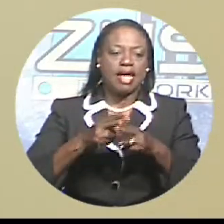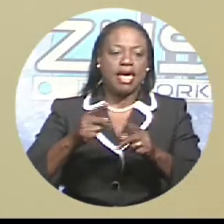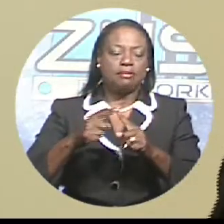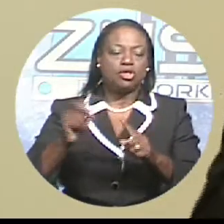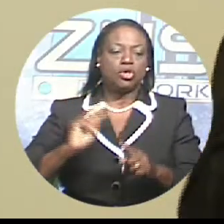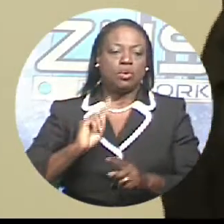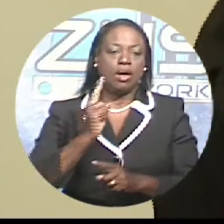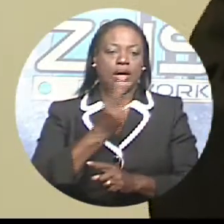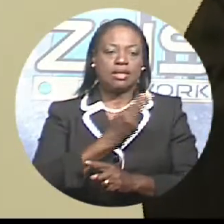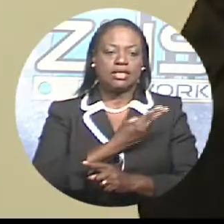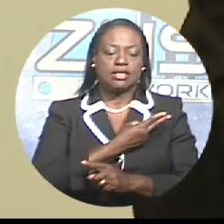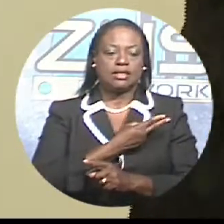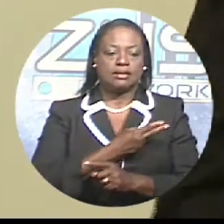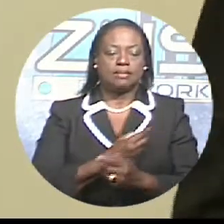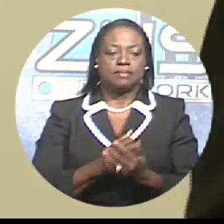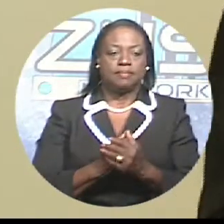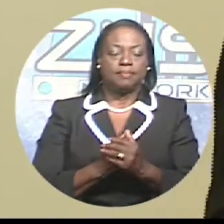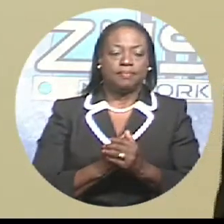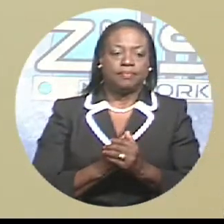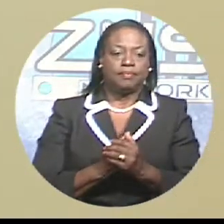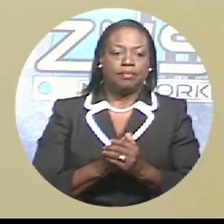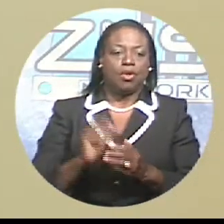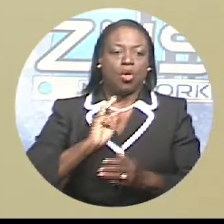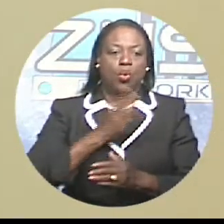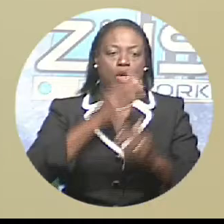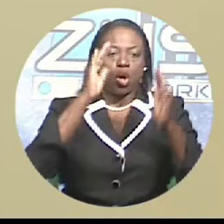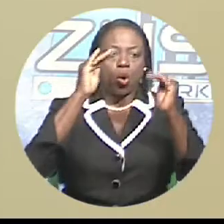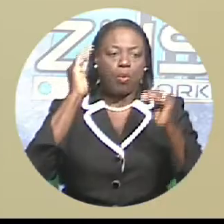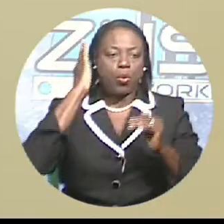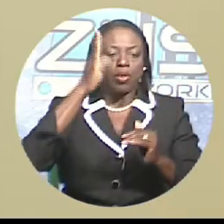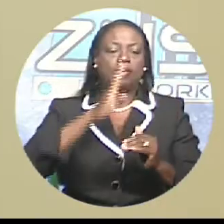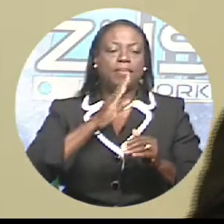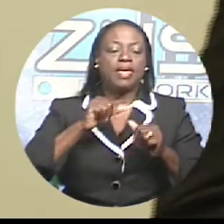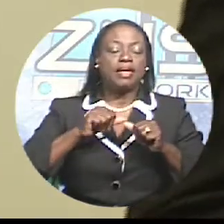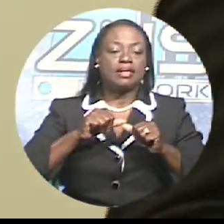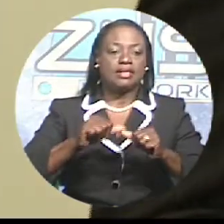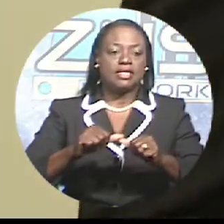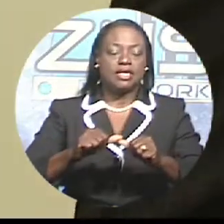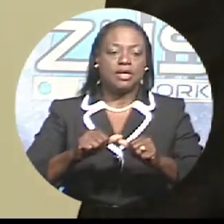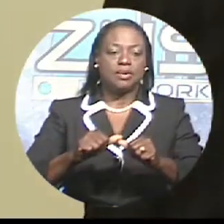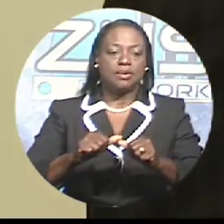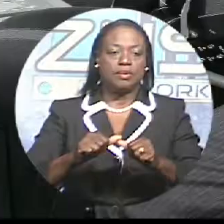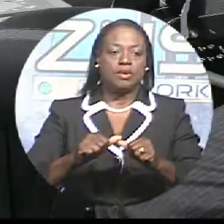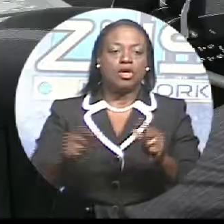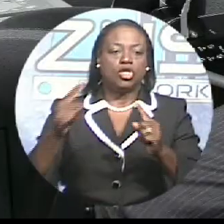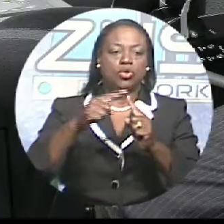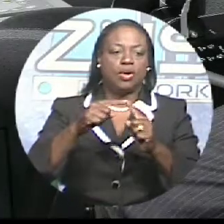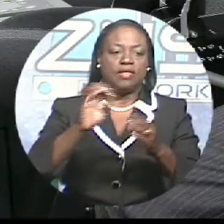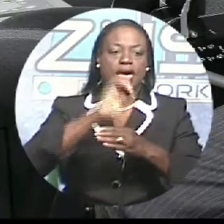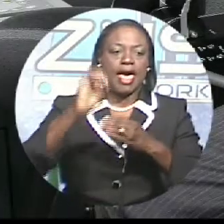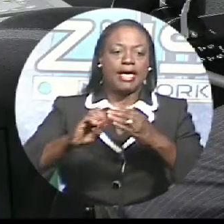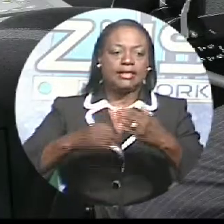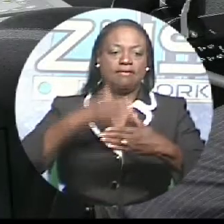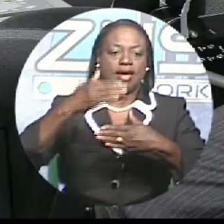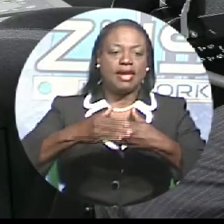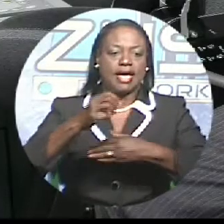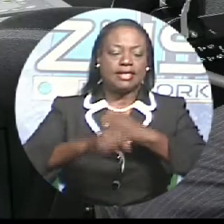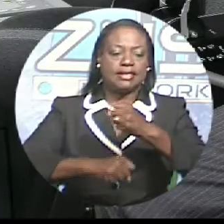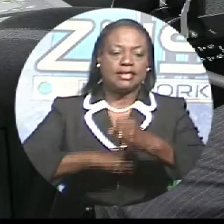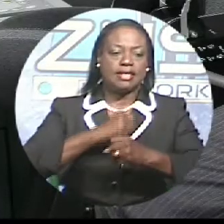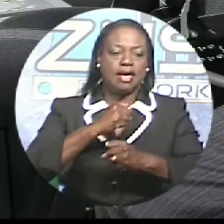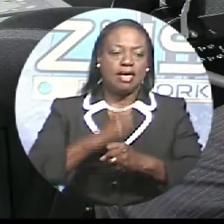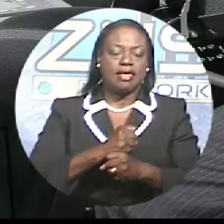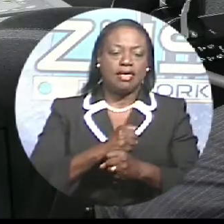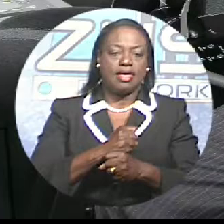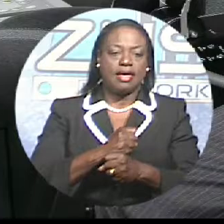shall start their work shortly, and we hope will be completed toward the end of next year. But for Defence Force